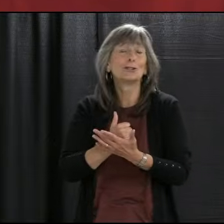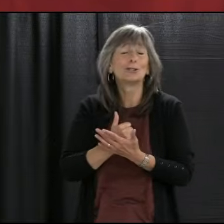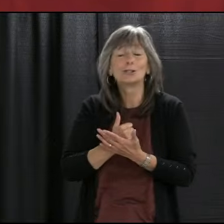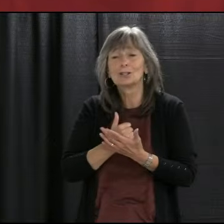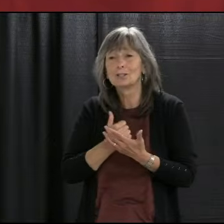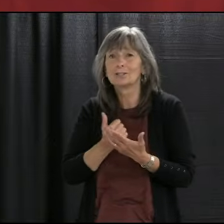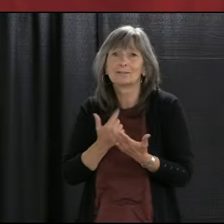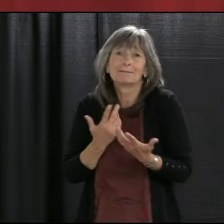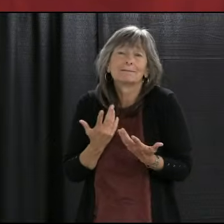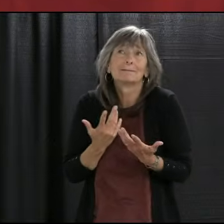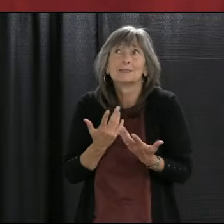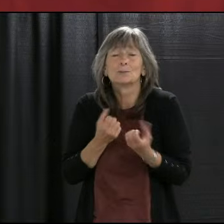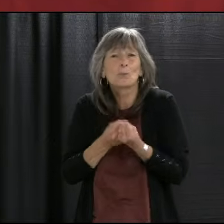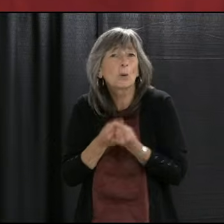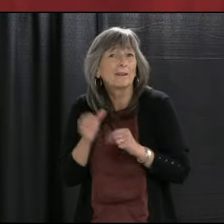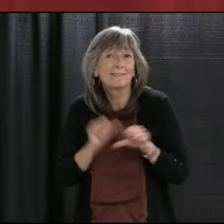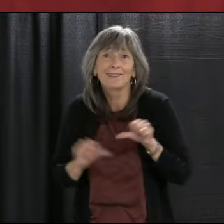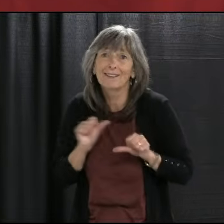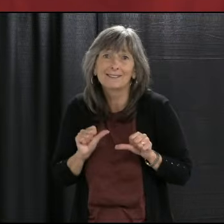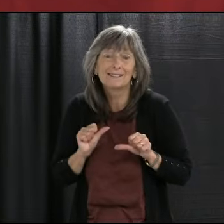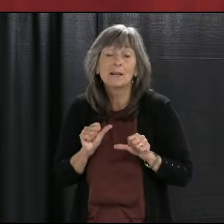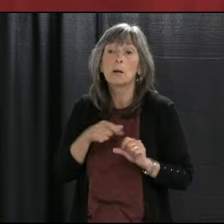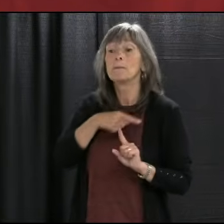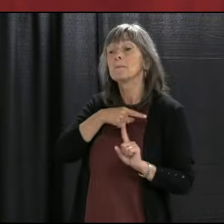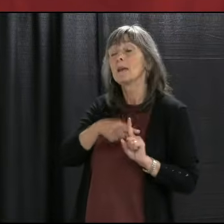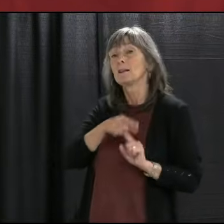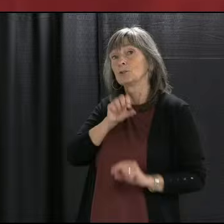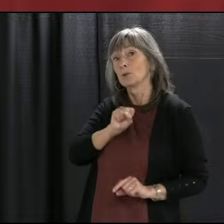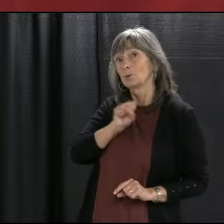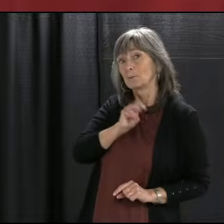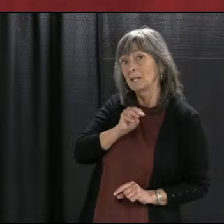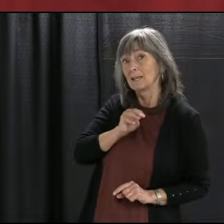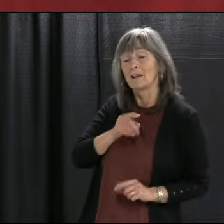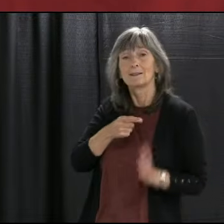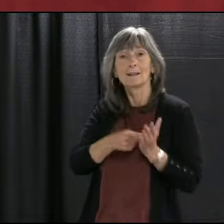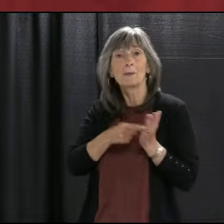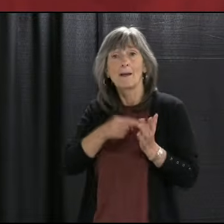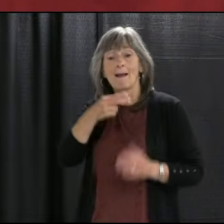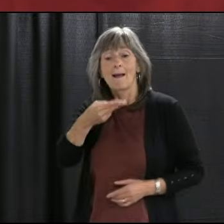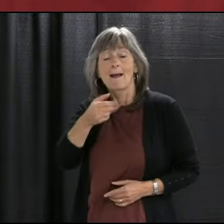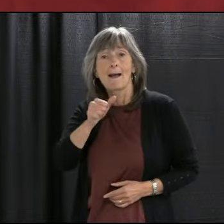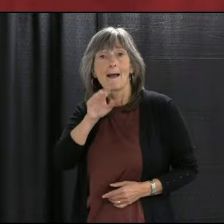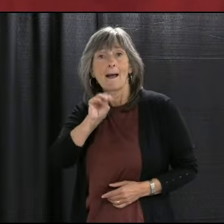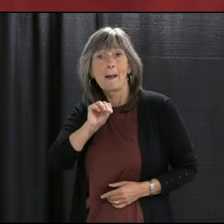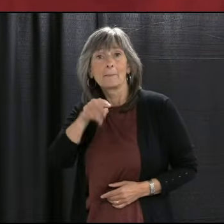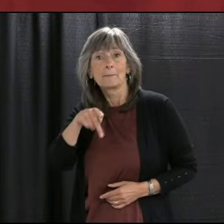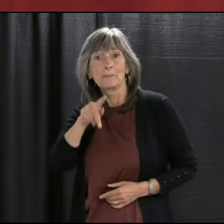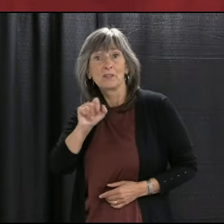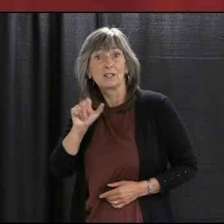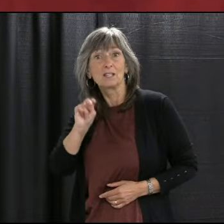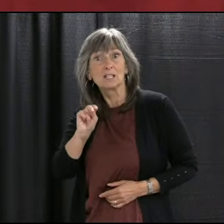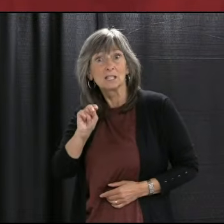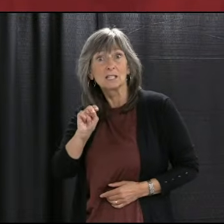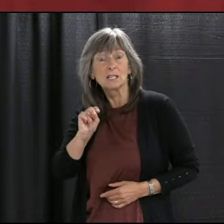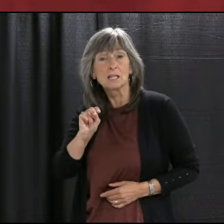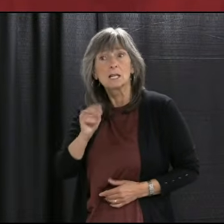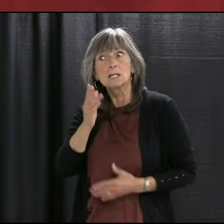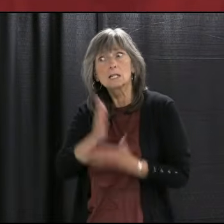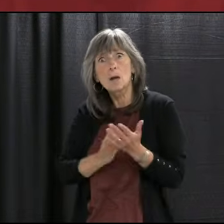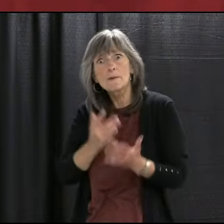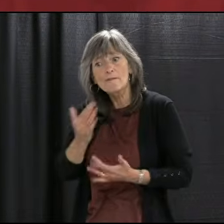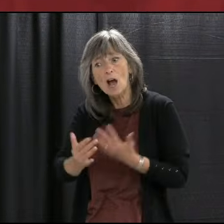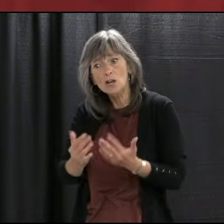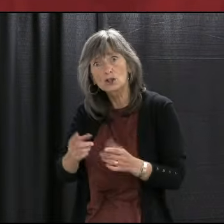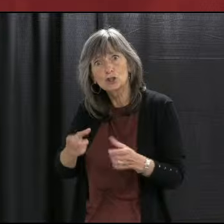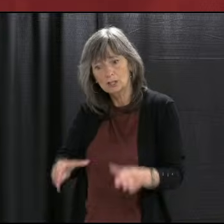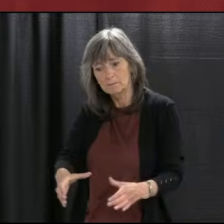efforts, we continue to see in social media places like Hampton where fires are started in a pit and left unattended. You've got